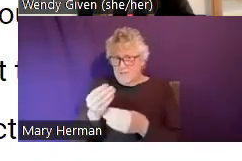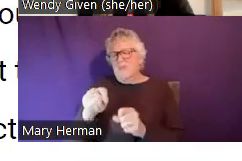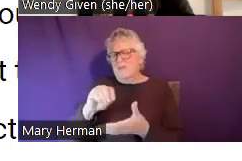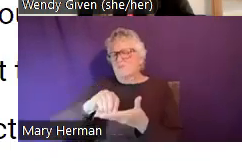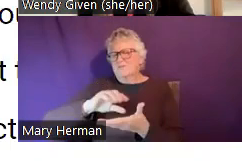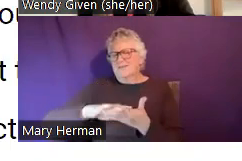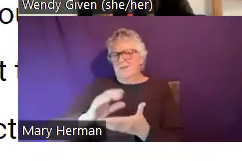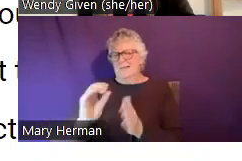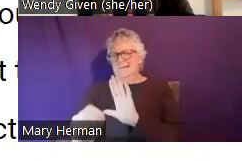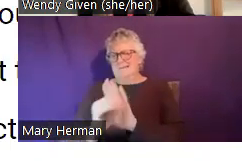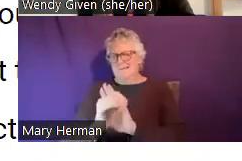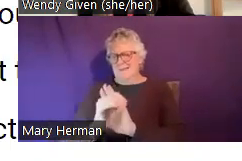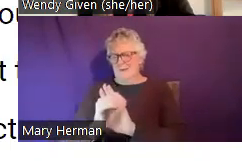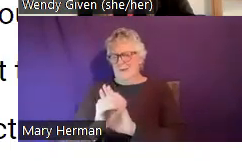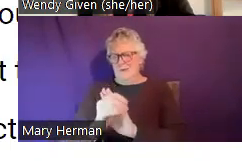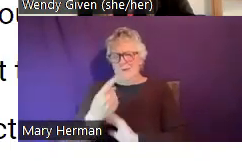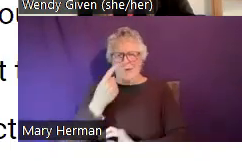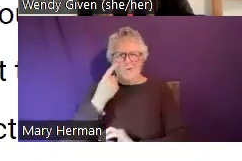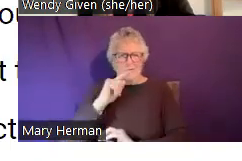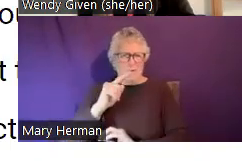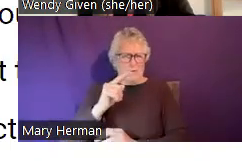and NA for location.